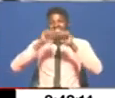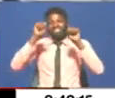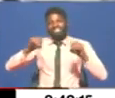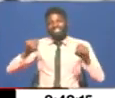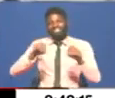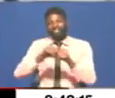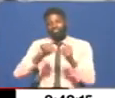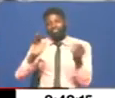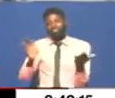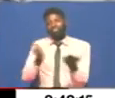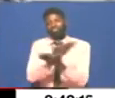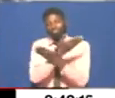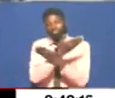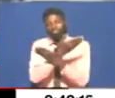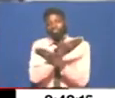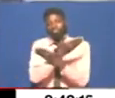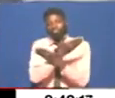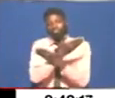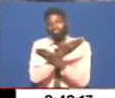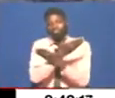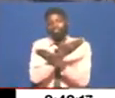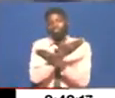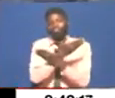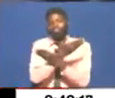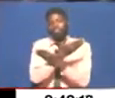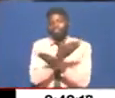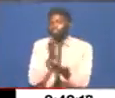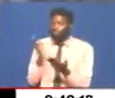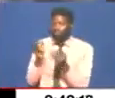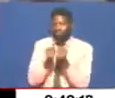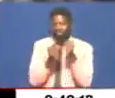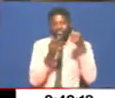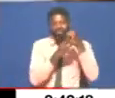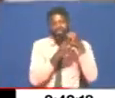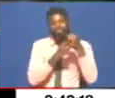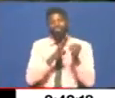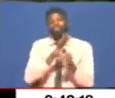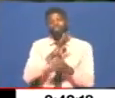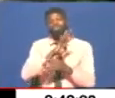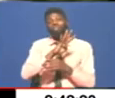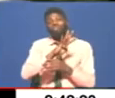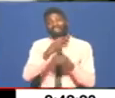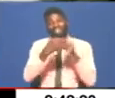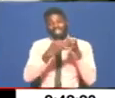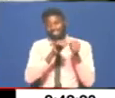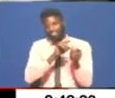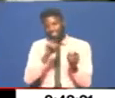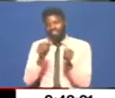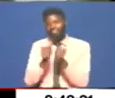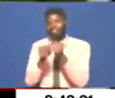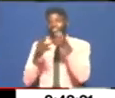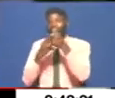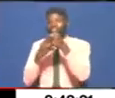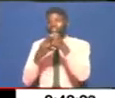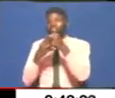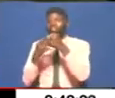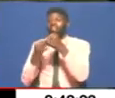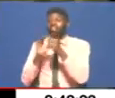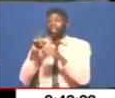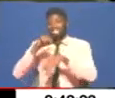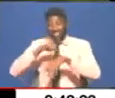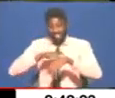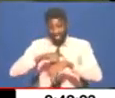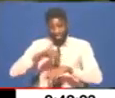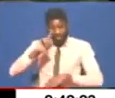the black majority in South Africa from 1948 to 1991. After Mandela became South Africa's first